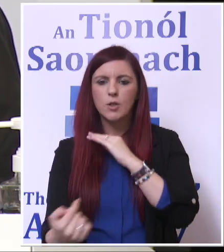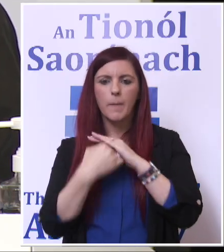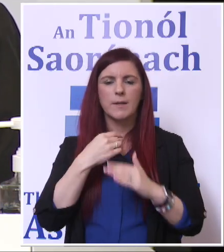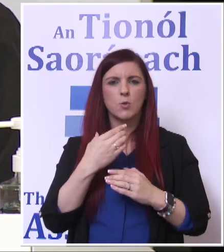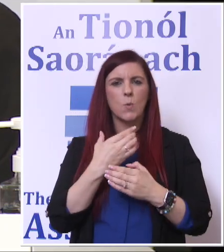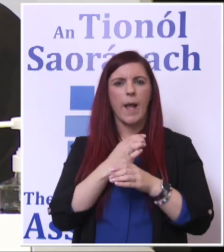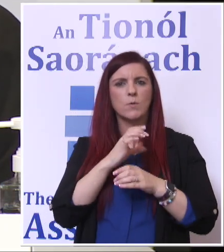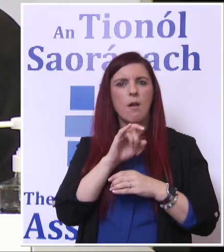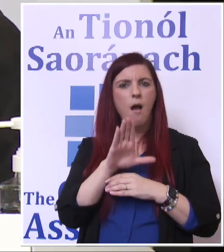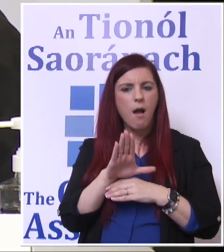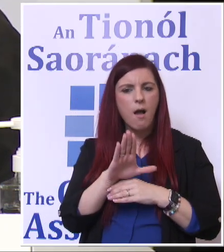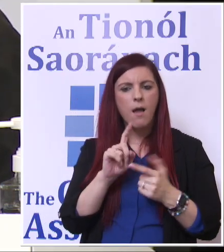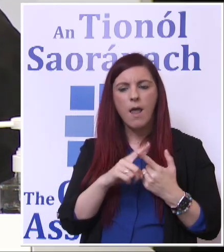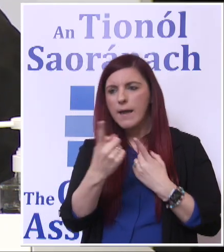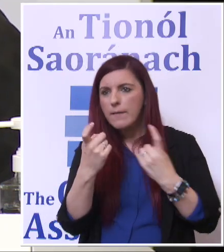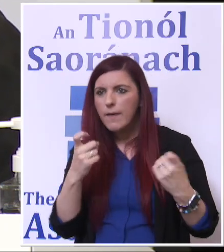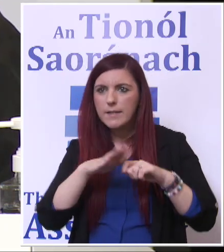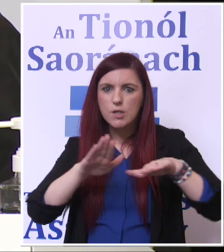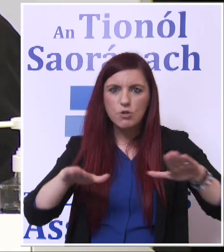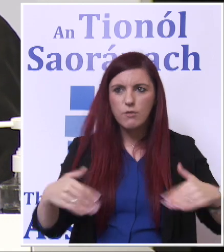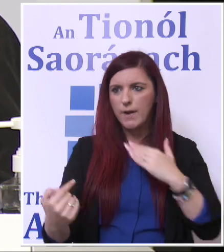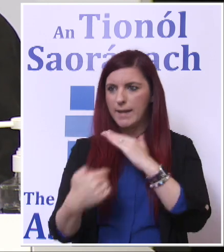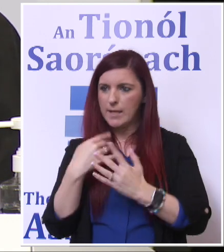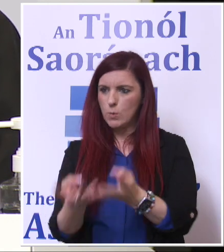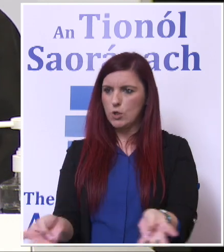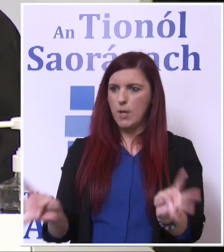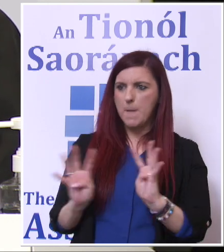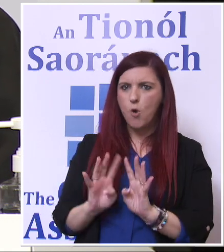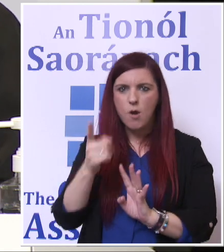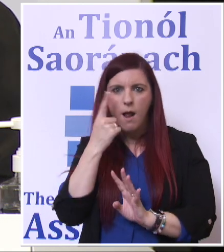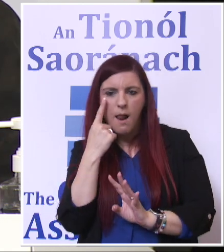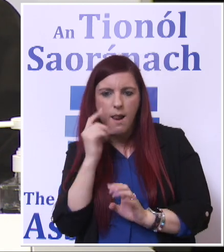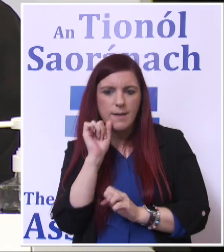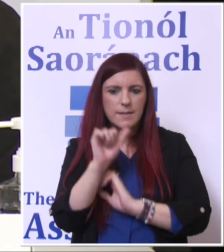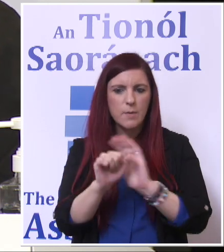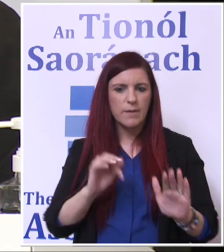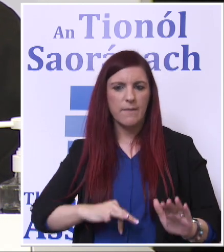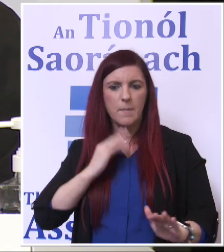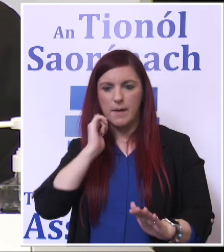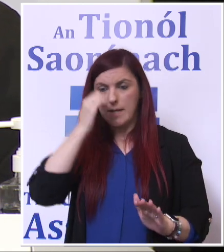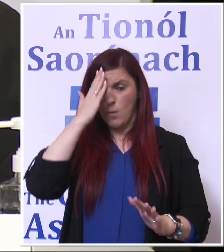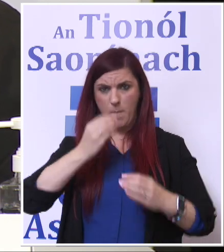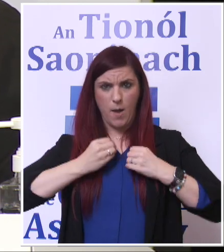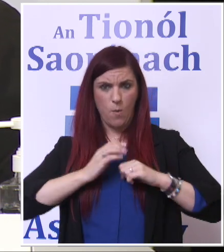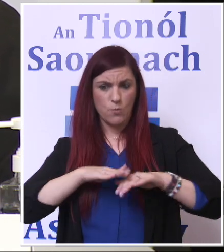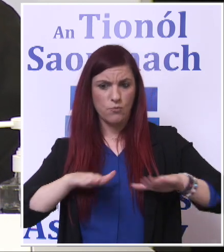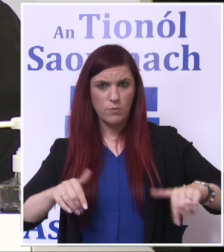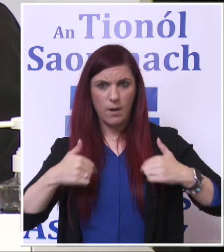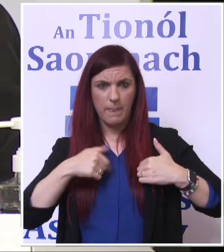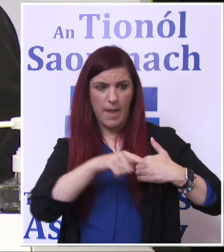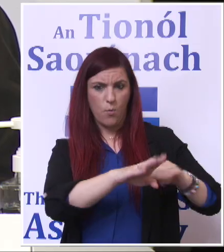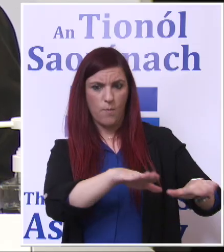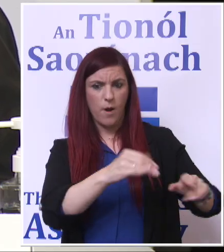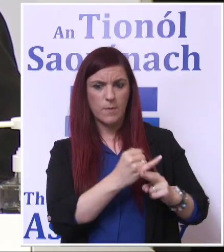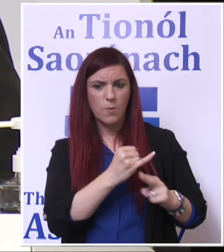Hall. I invited children into the chamber to give them the experience of it. Because I know with my own children, when they were in primary school, they went